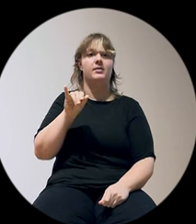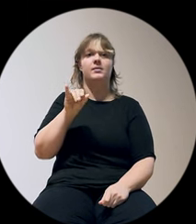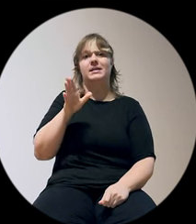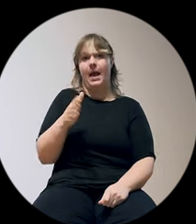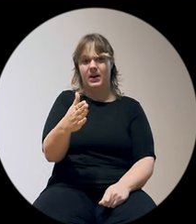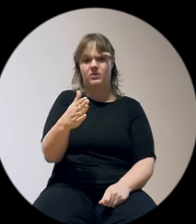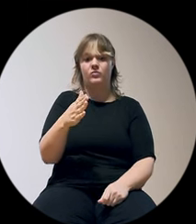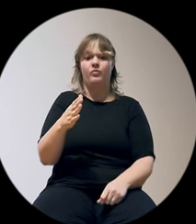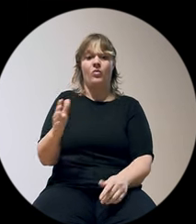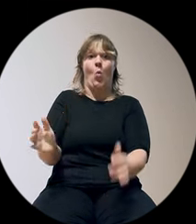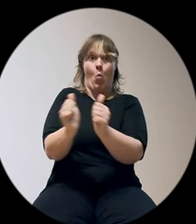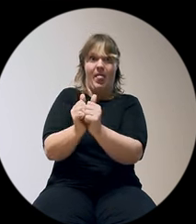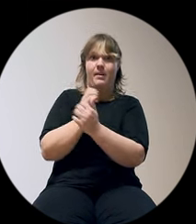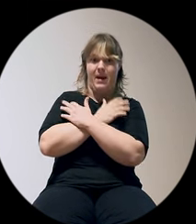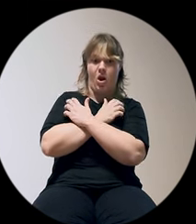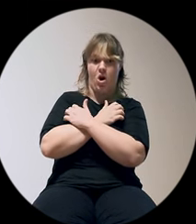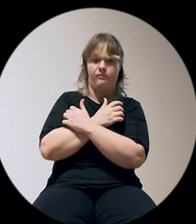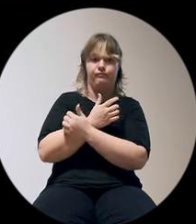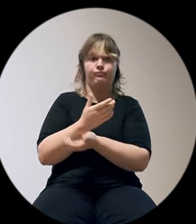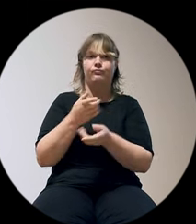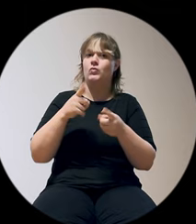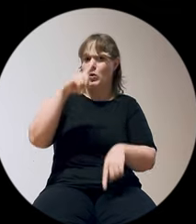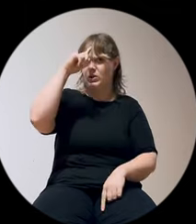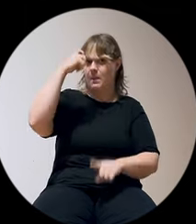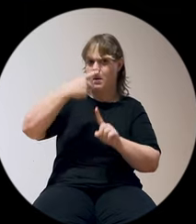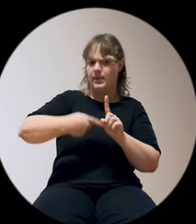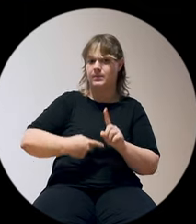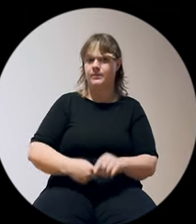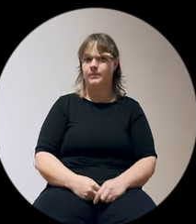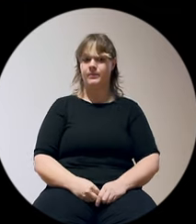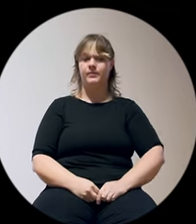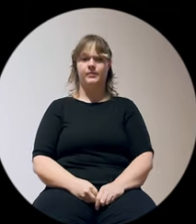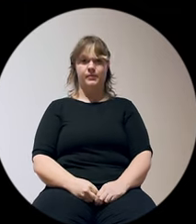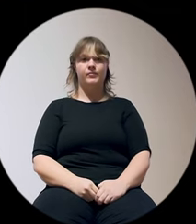alongside these bears in the summer months.